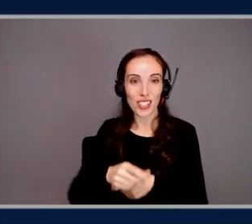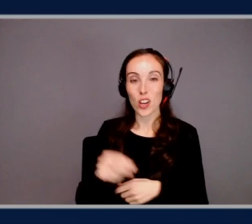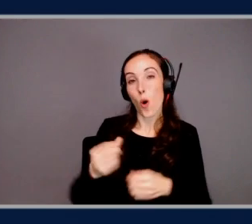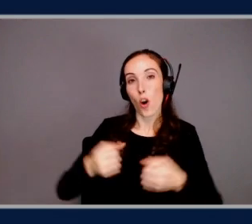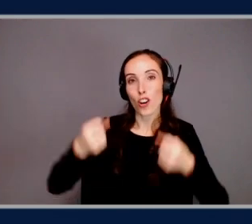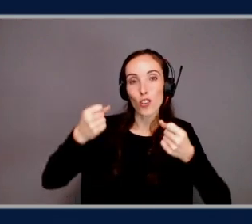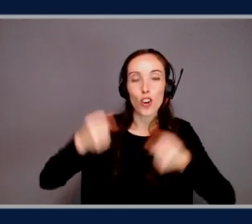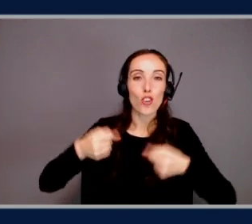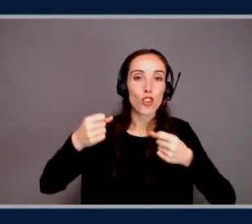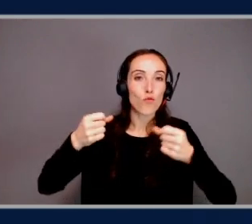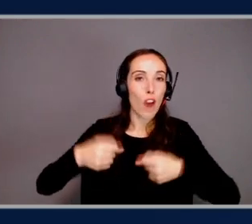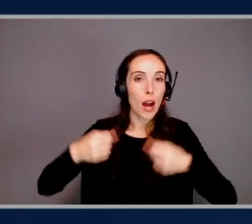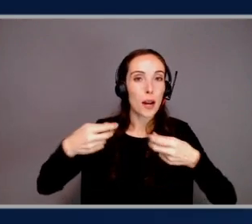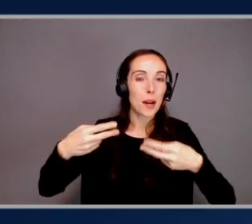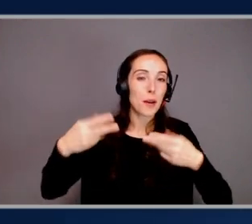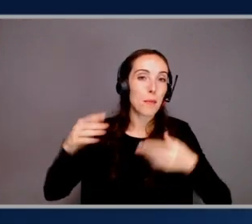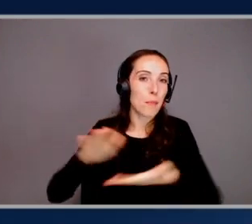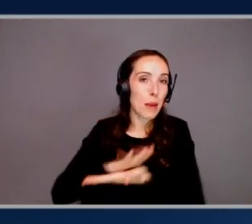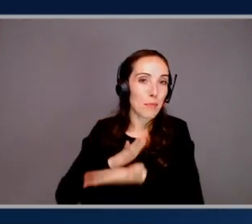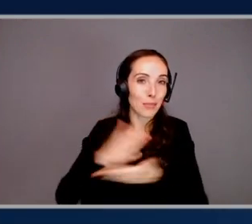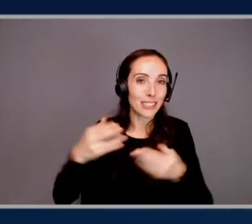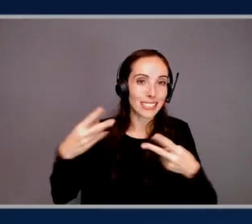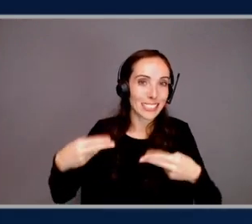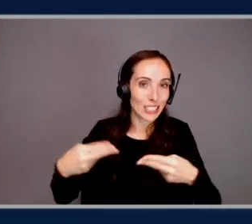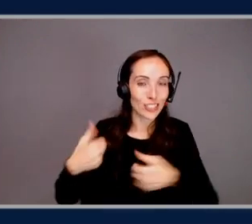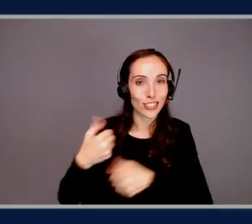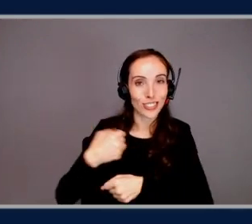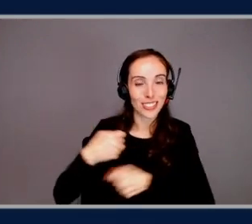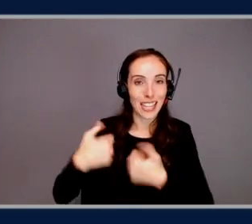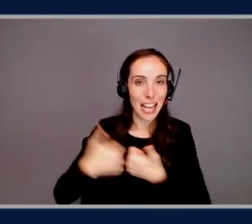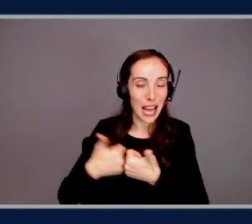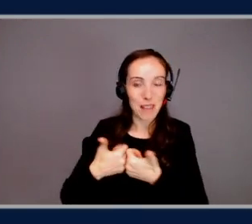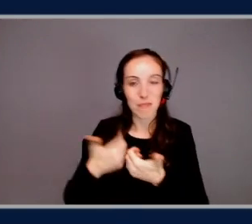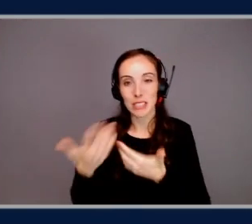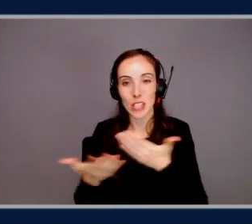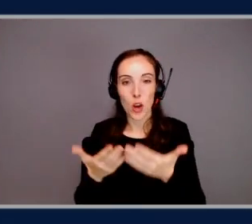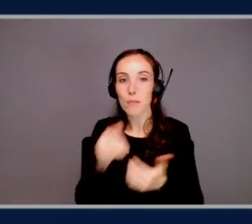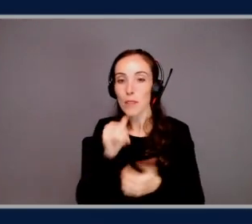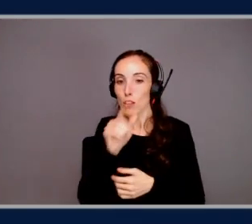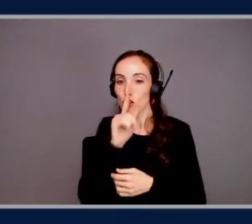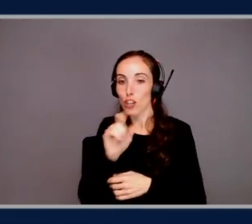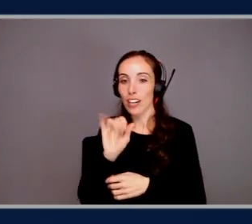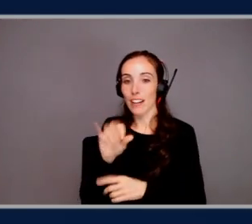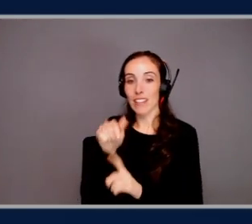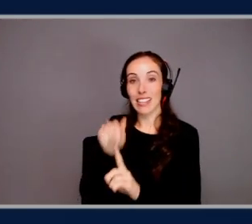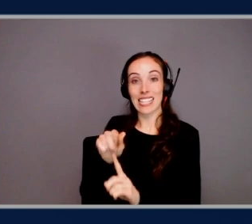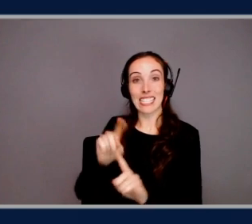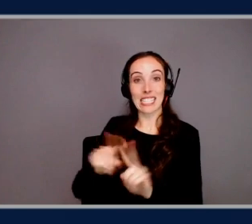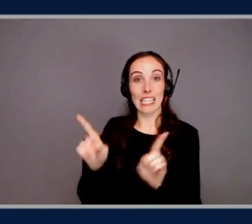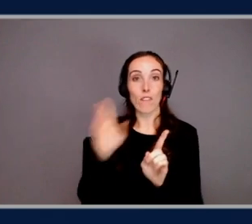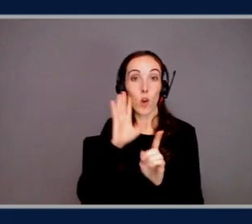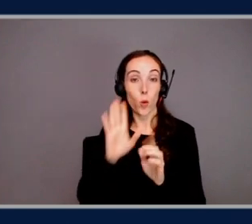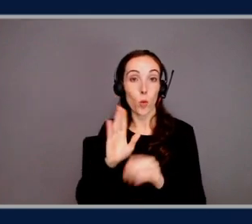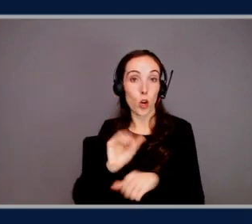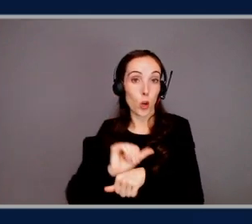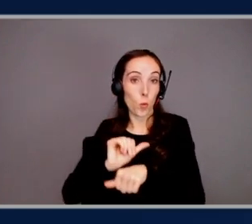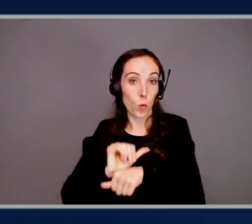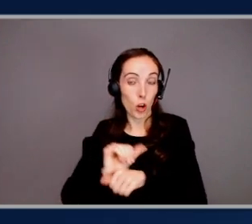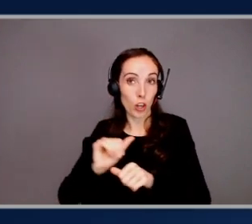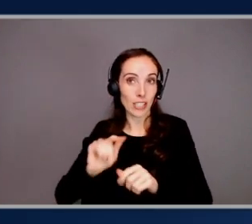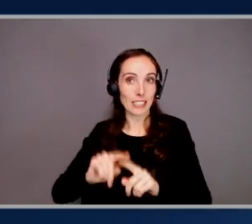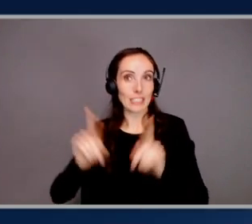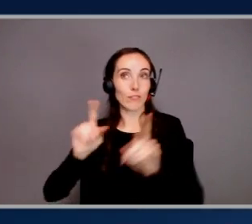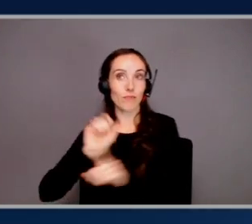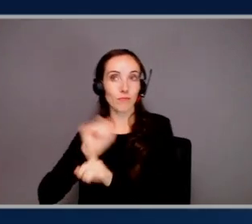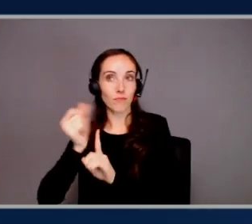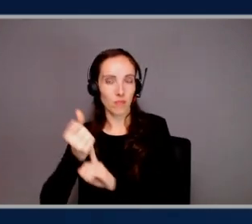So to be completely frank, I don't know whether this diff would work out of the box, but you can see that it's more than 80% of the way there in